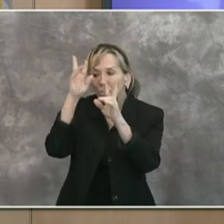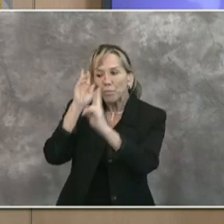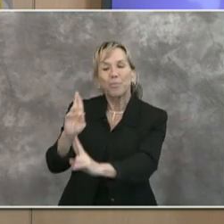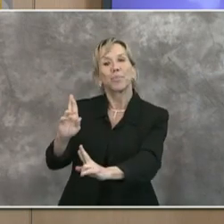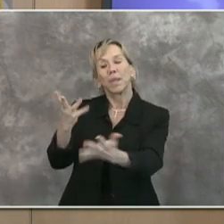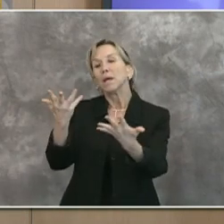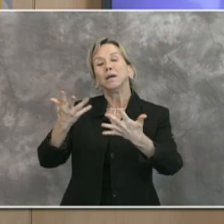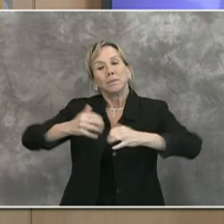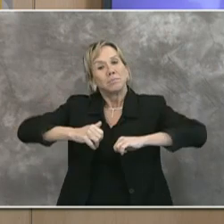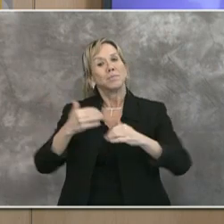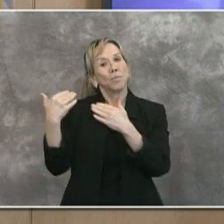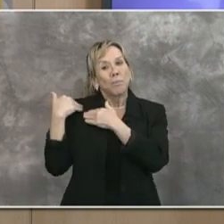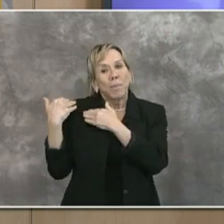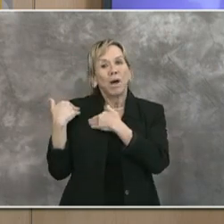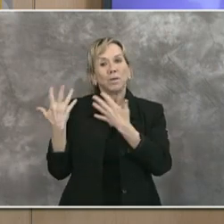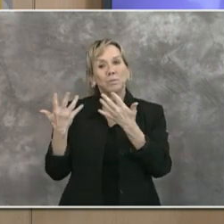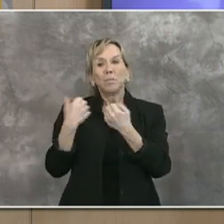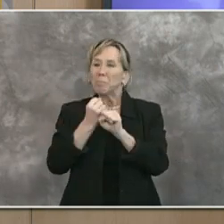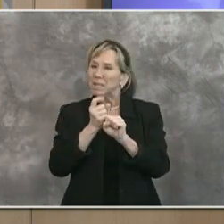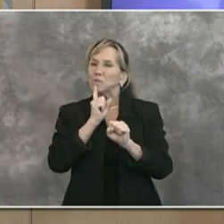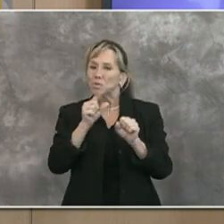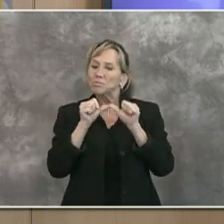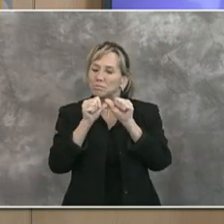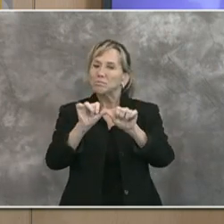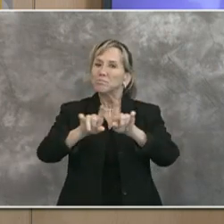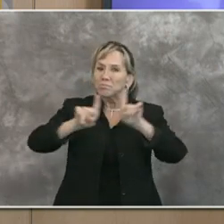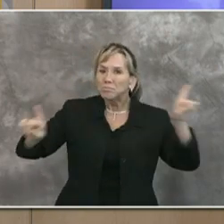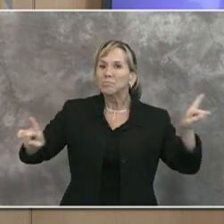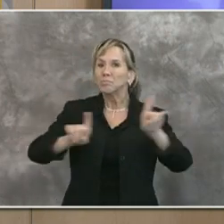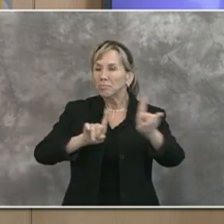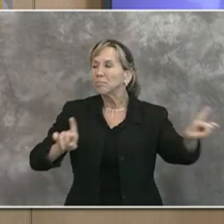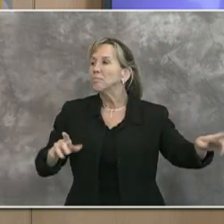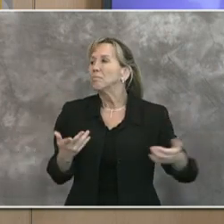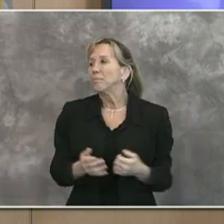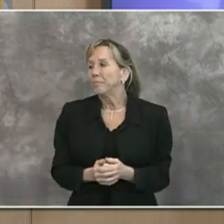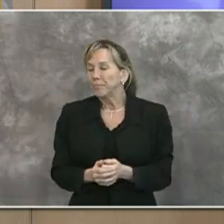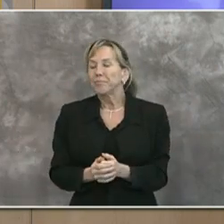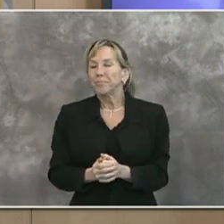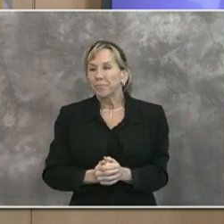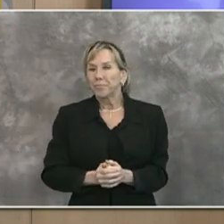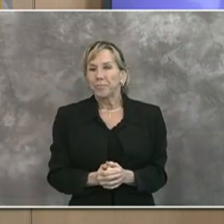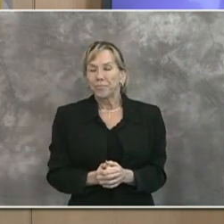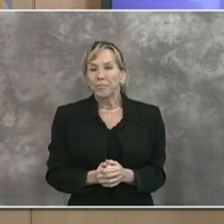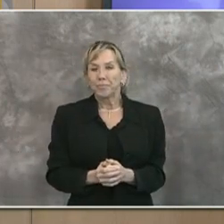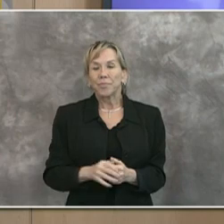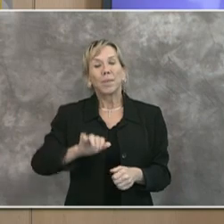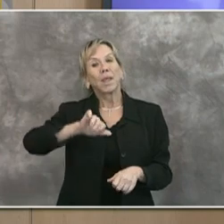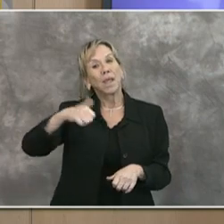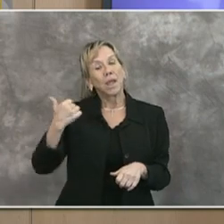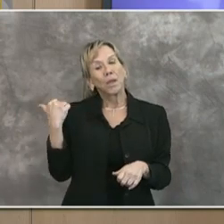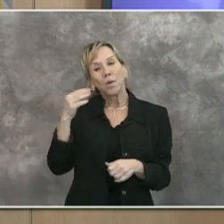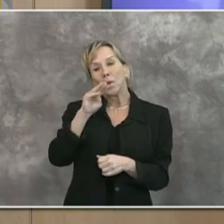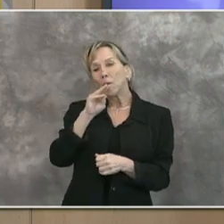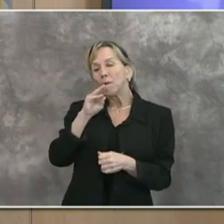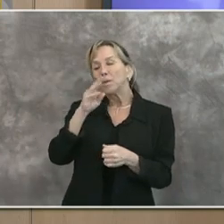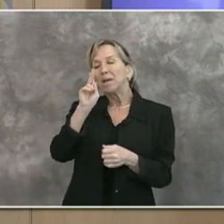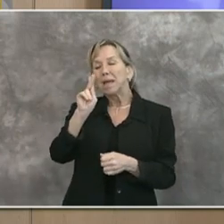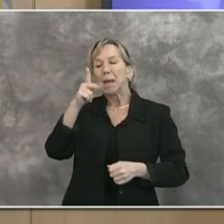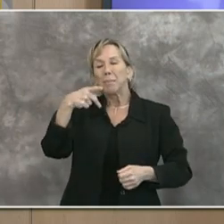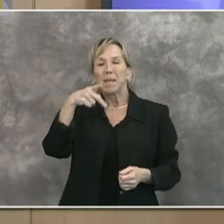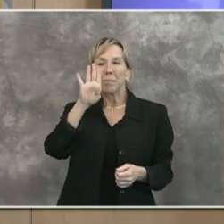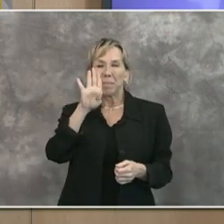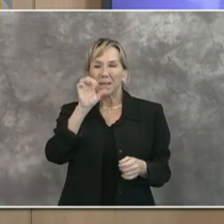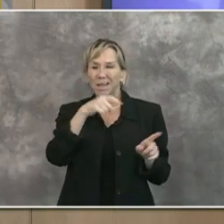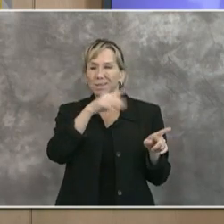Let's exercise some restraint, and let's make sure that we continue to move forward. And Supervisor Fletcher, a follow-up from Matt Hoffman from KPBS.